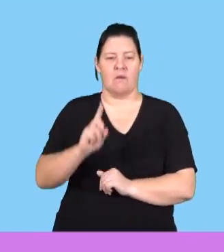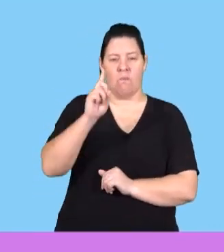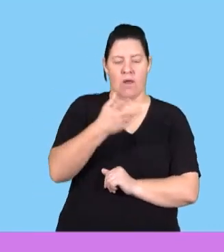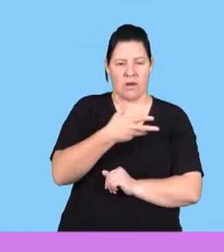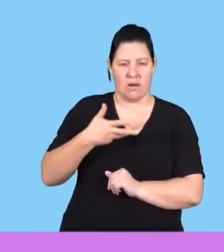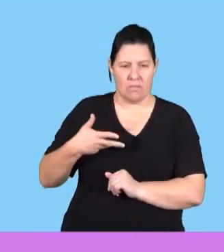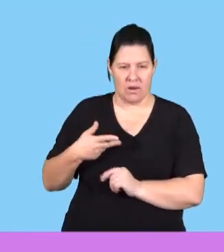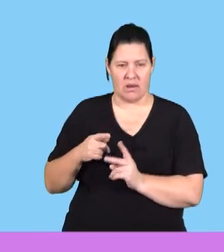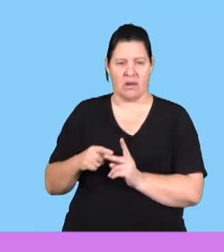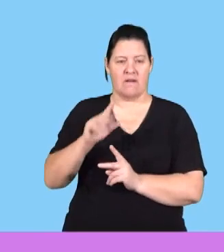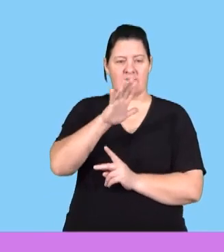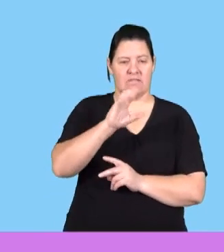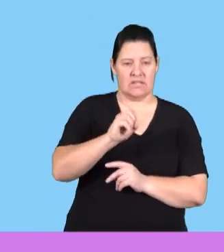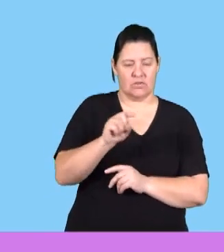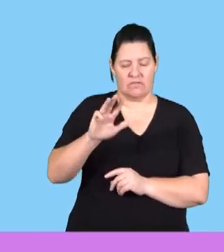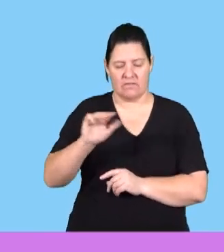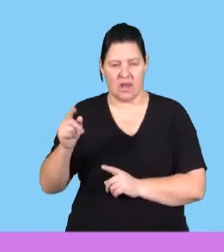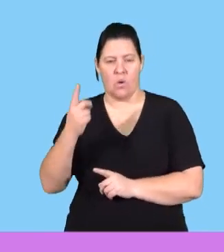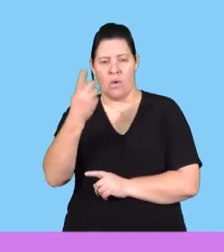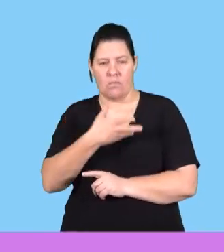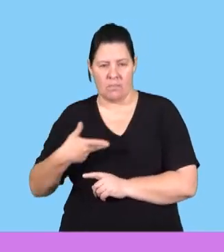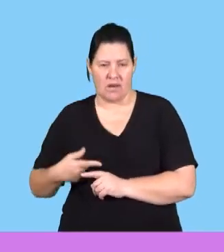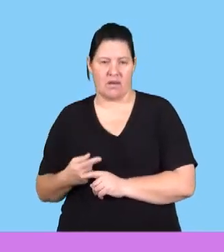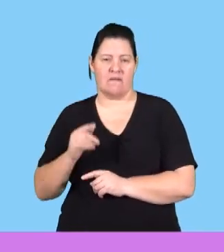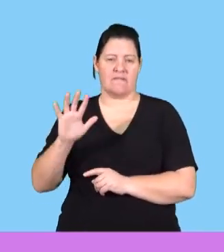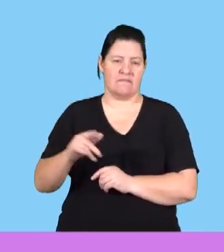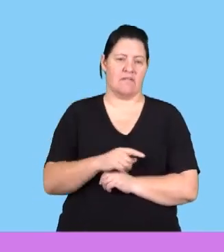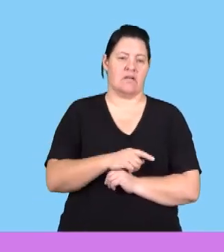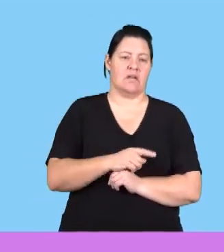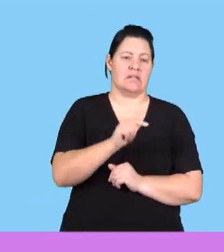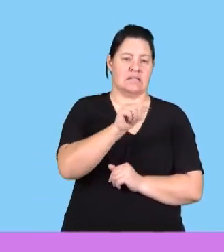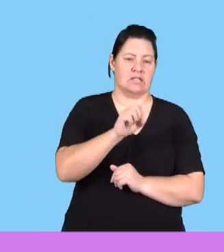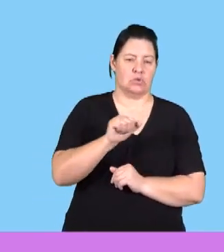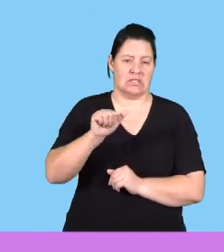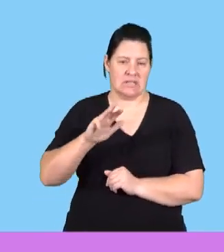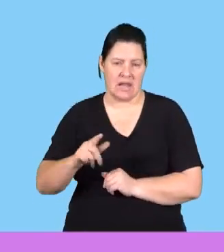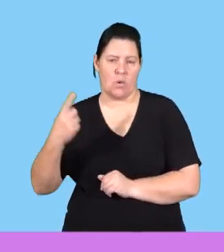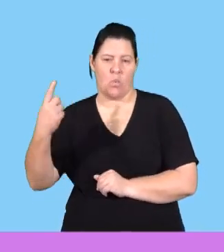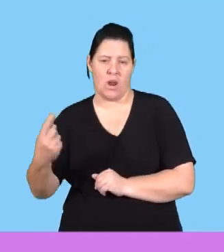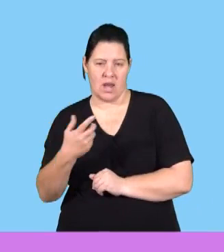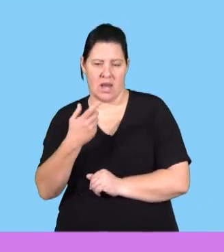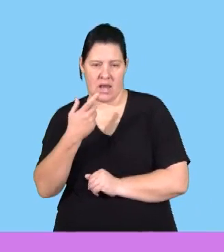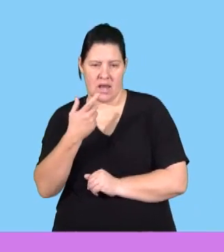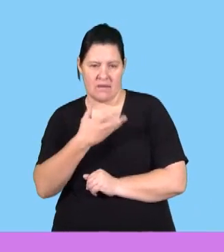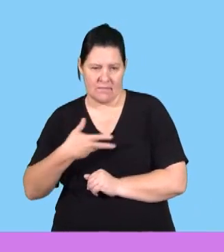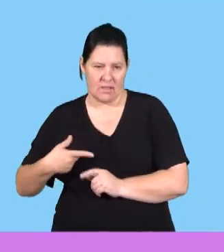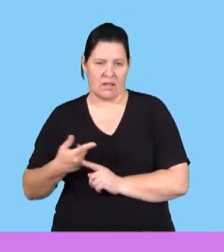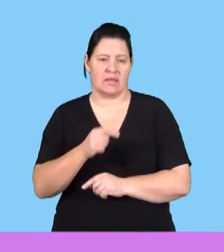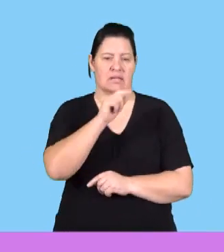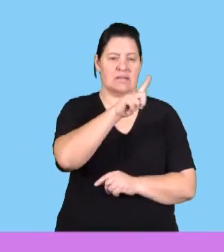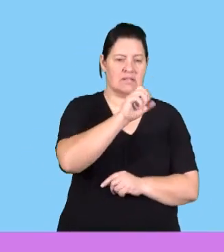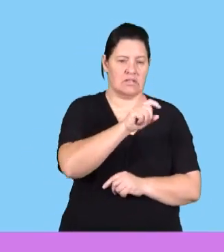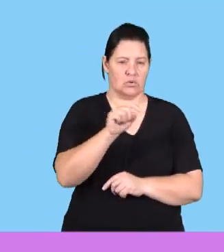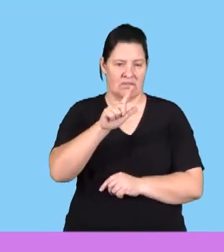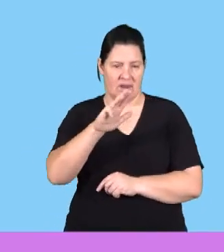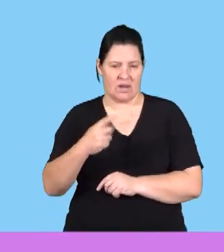female. Between 50 and 59, it's 5 females. 60 and 69 is 1. And then we moved over to the males, where we said between 70